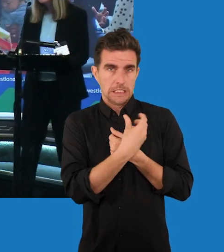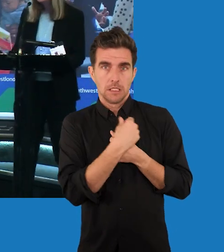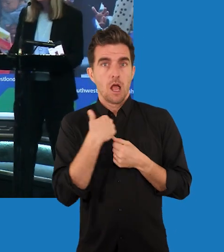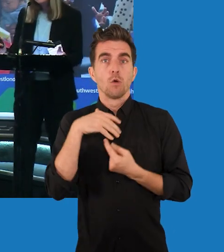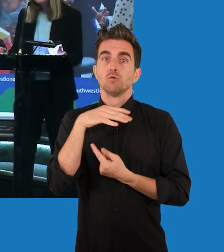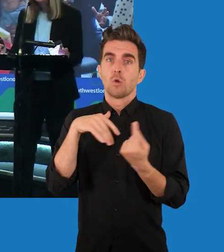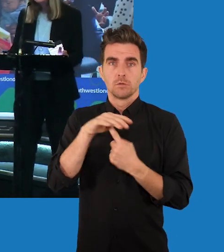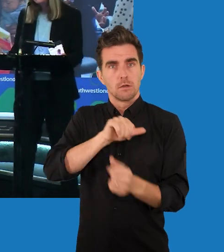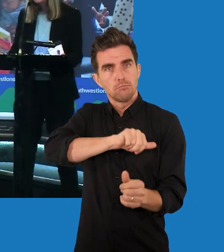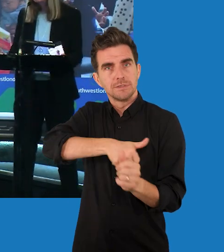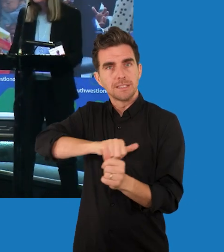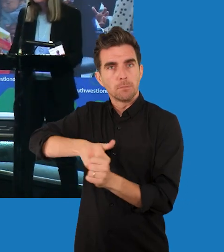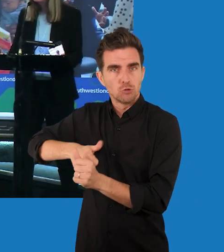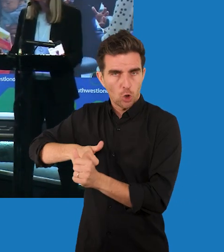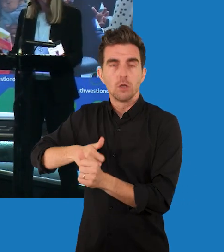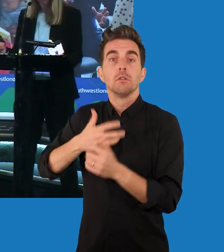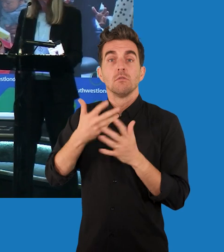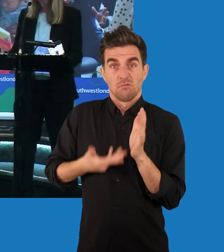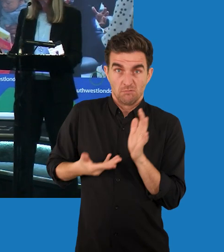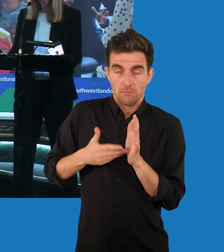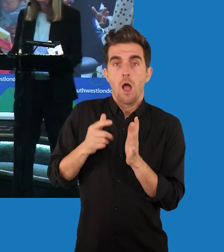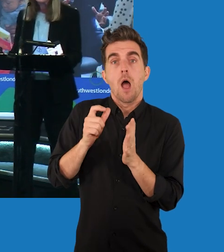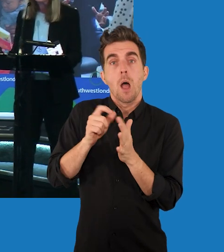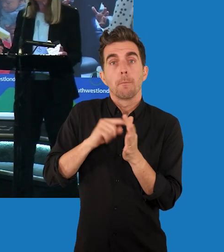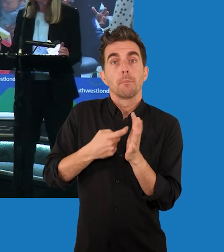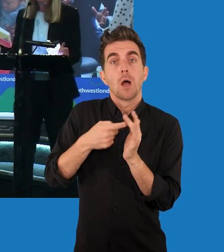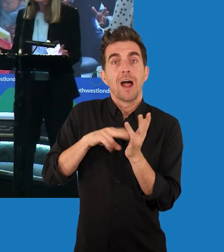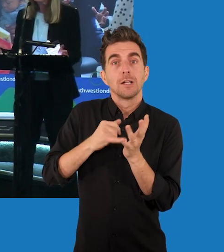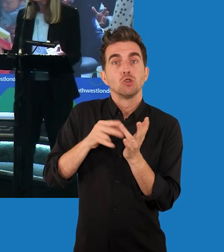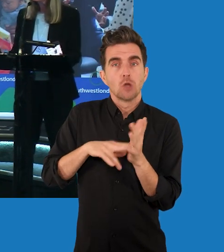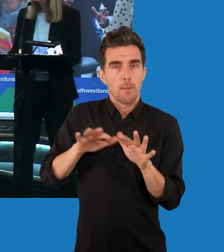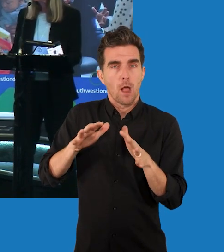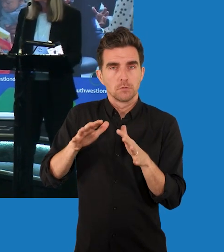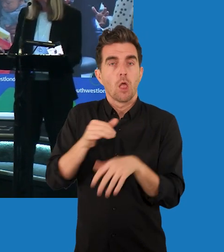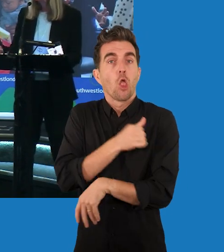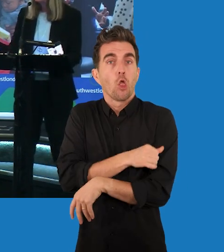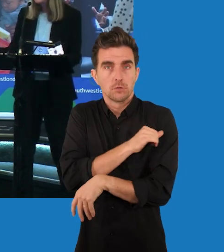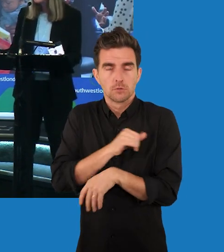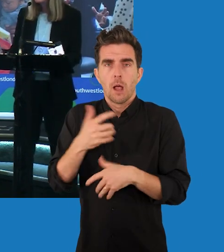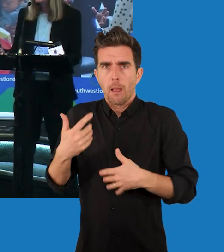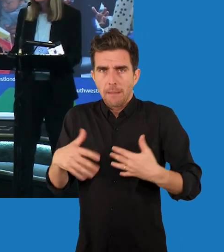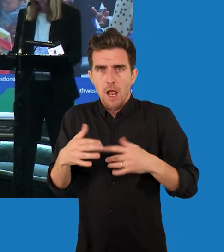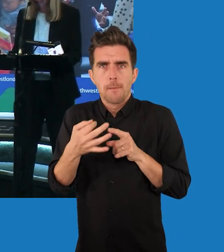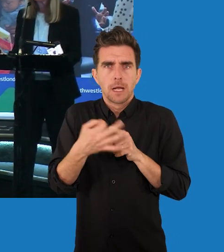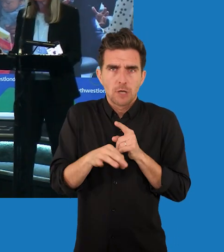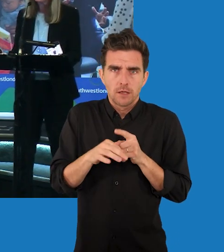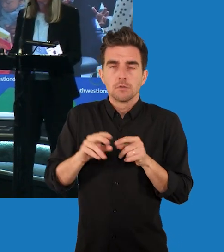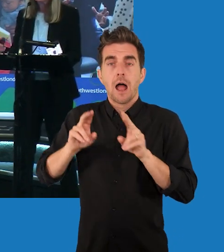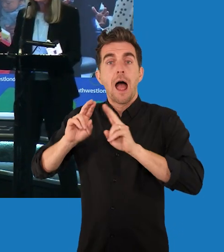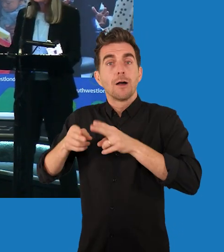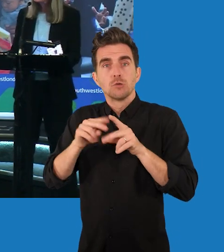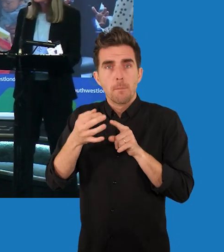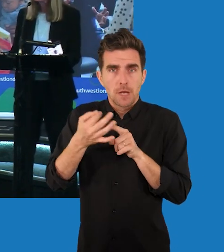sector often join as well, our social prescribers. But in addition, we've had Parkinson's nurses, we've had pain specialists, we've